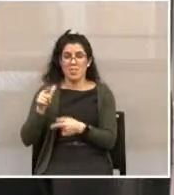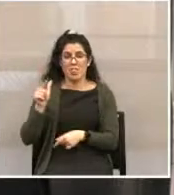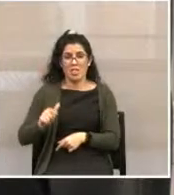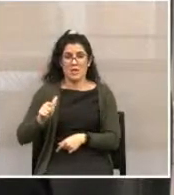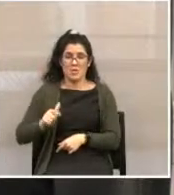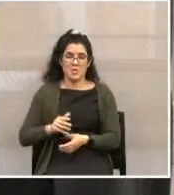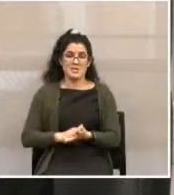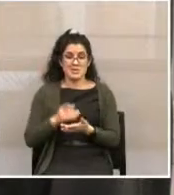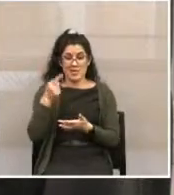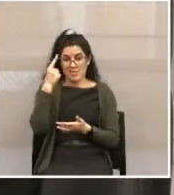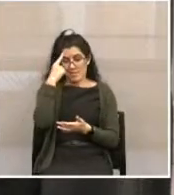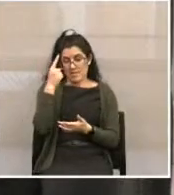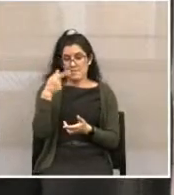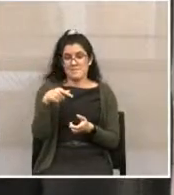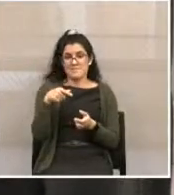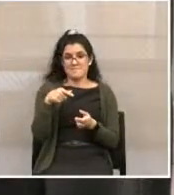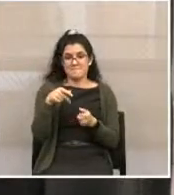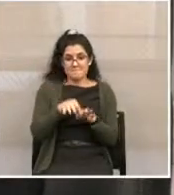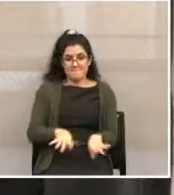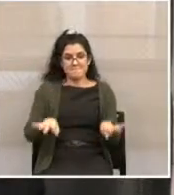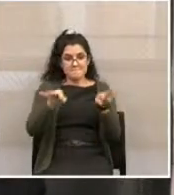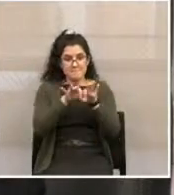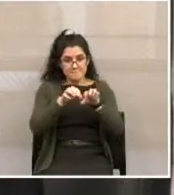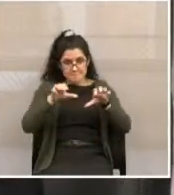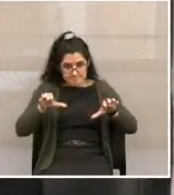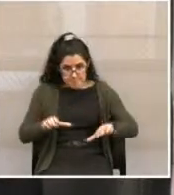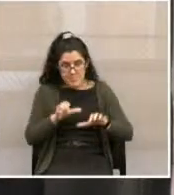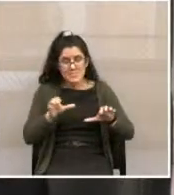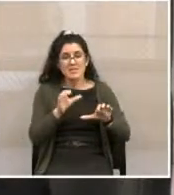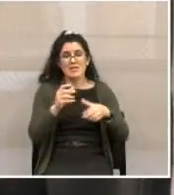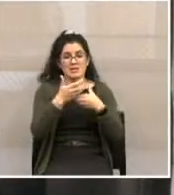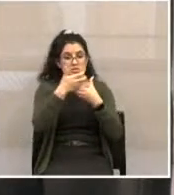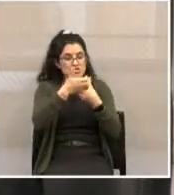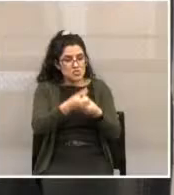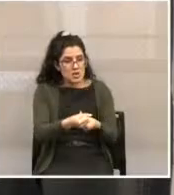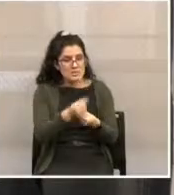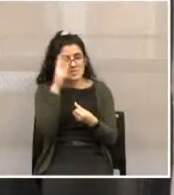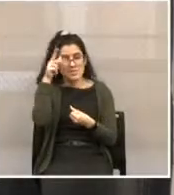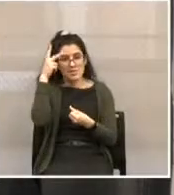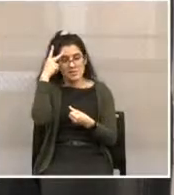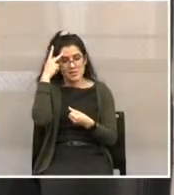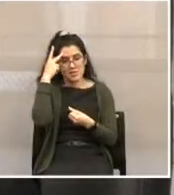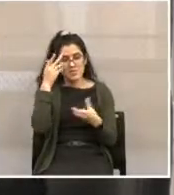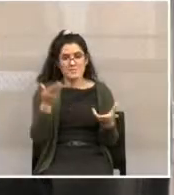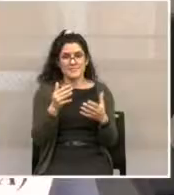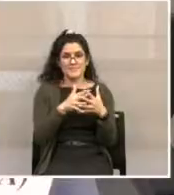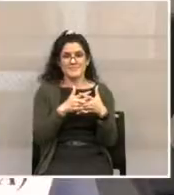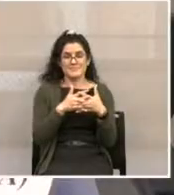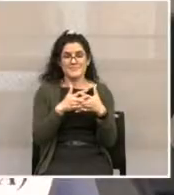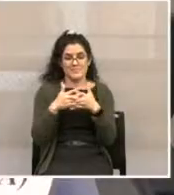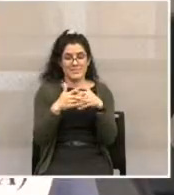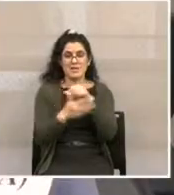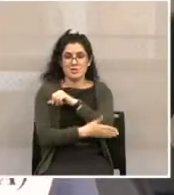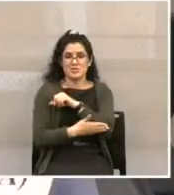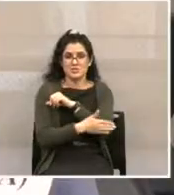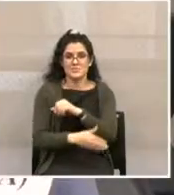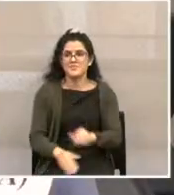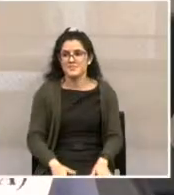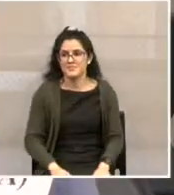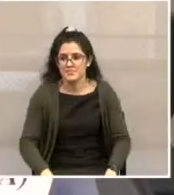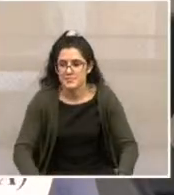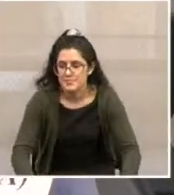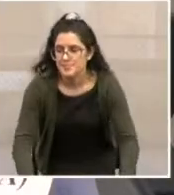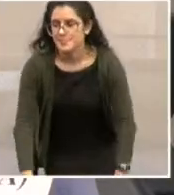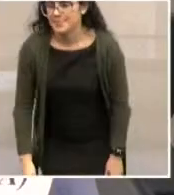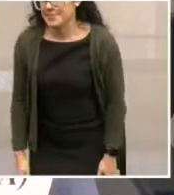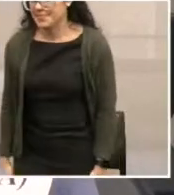very significant effort into restoring trust in political institutions in this country. Well, thank you. And I just want